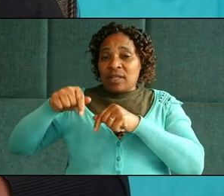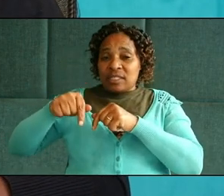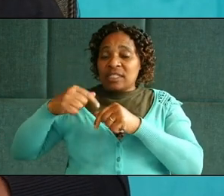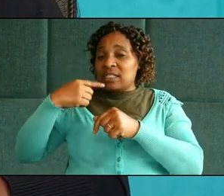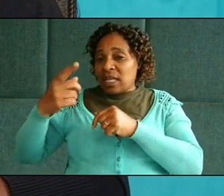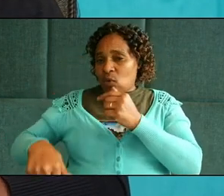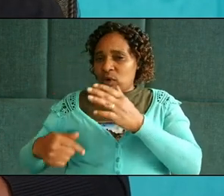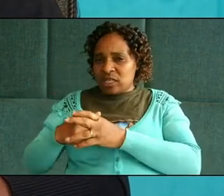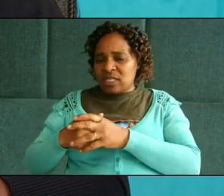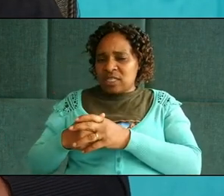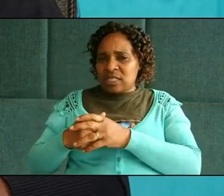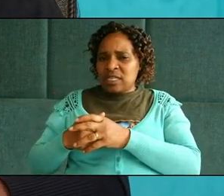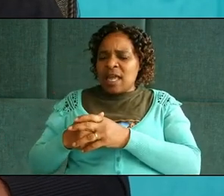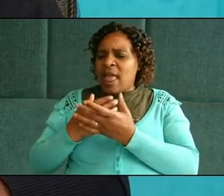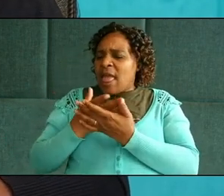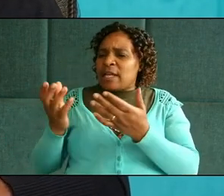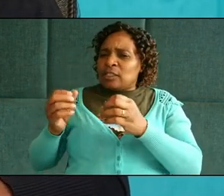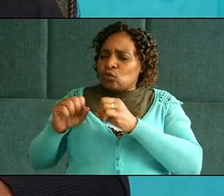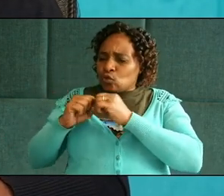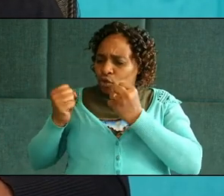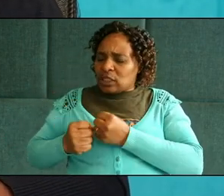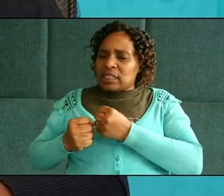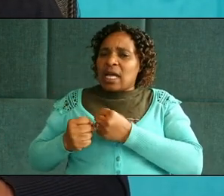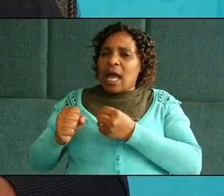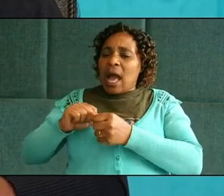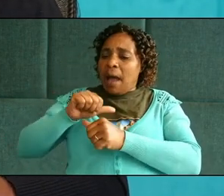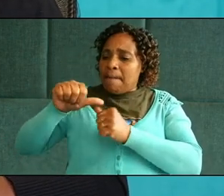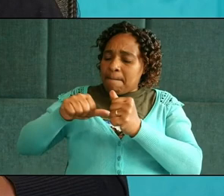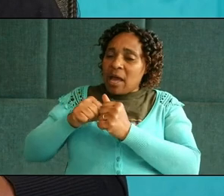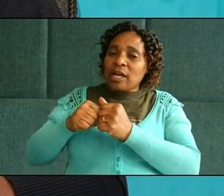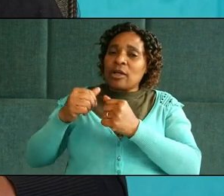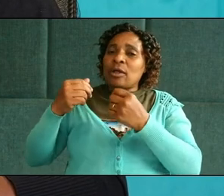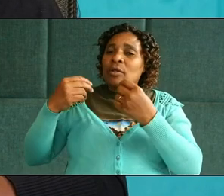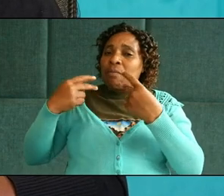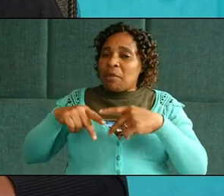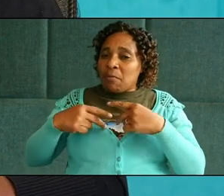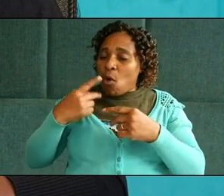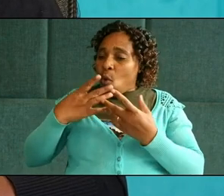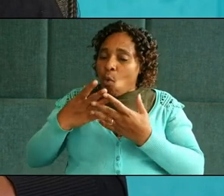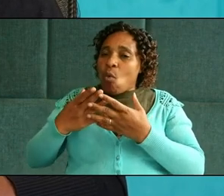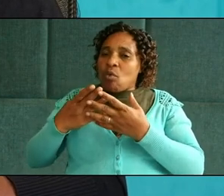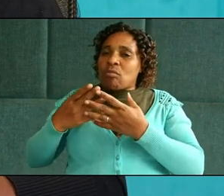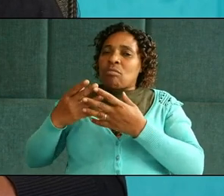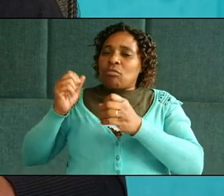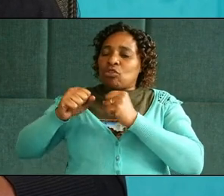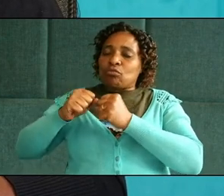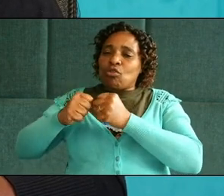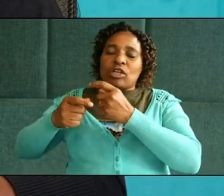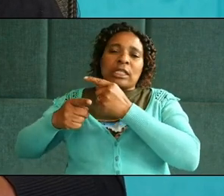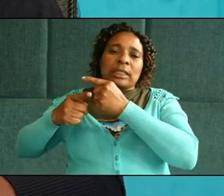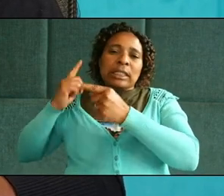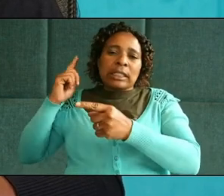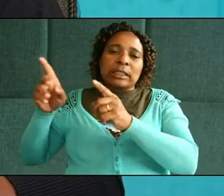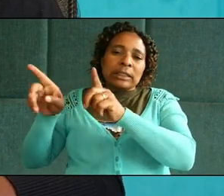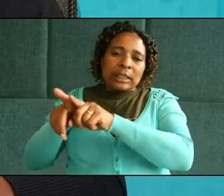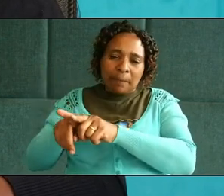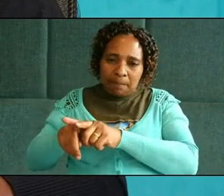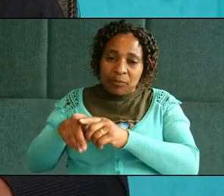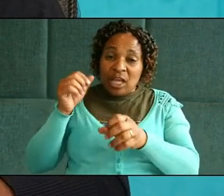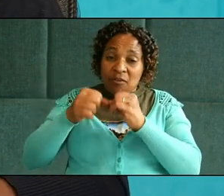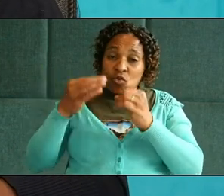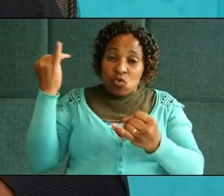he said that whoso sheddeth a man's blood, my man his blood shall be shed. If you kill by the sword, you will die by the sword.